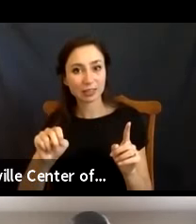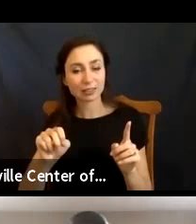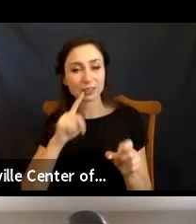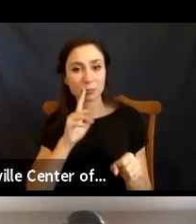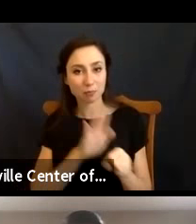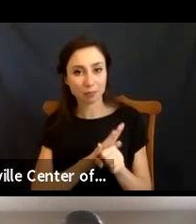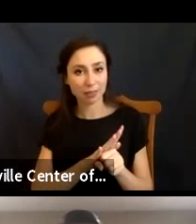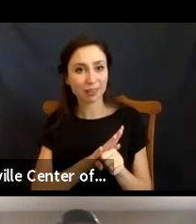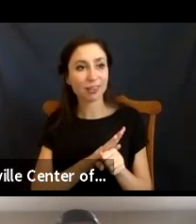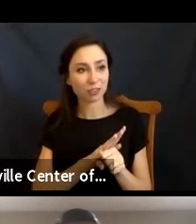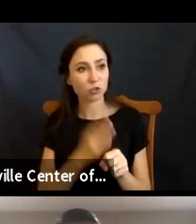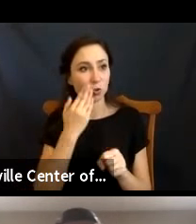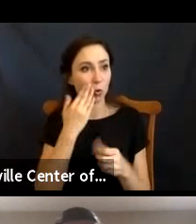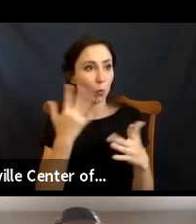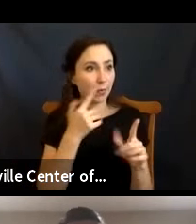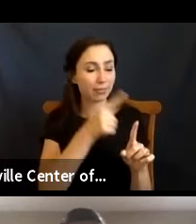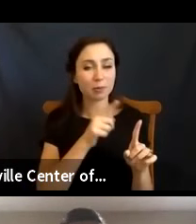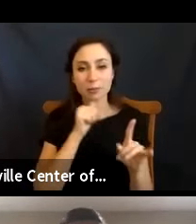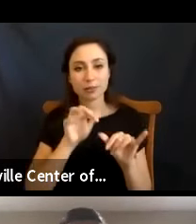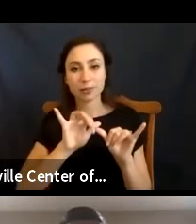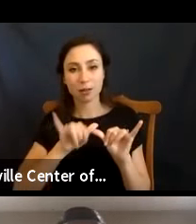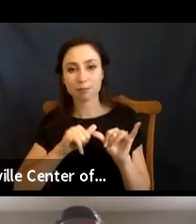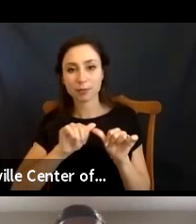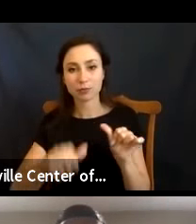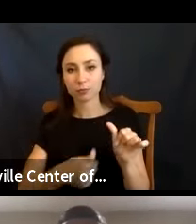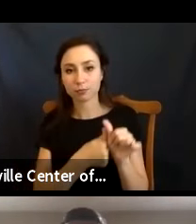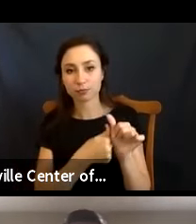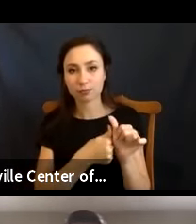metric-driven decision-making document.